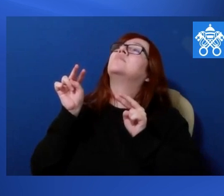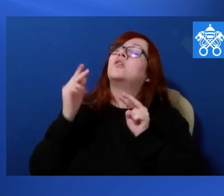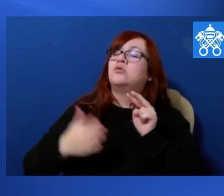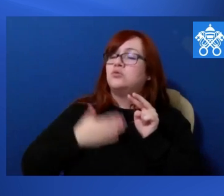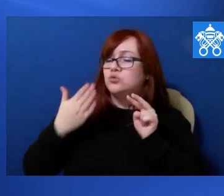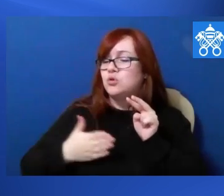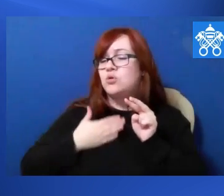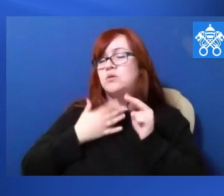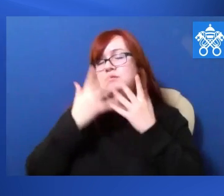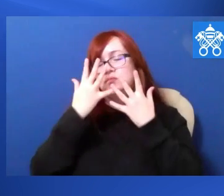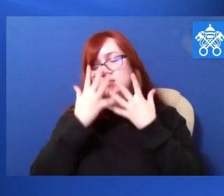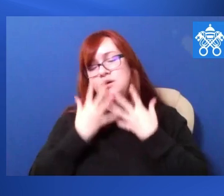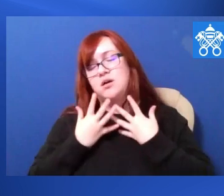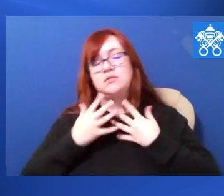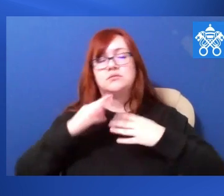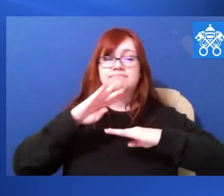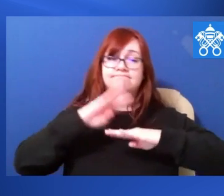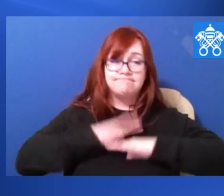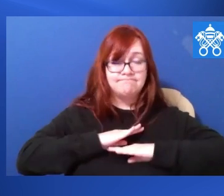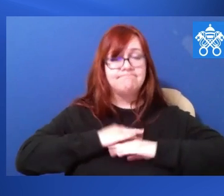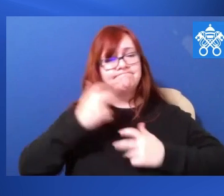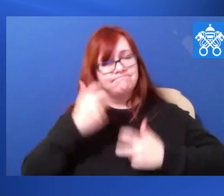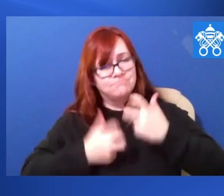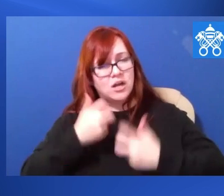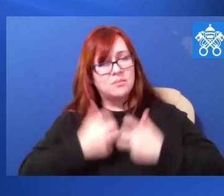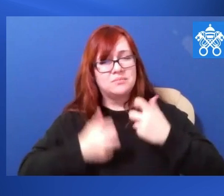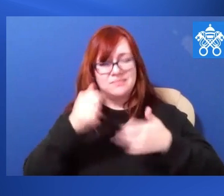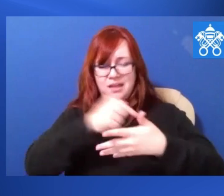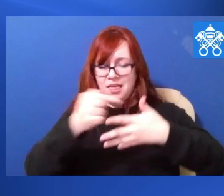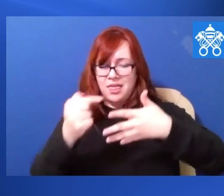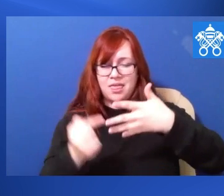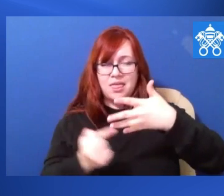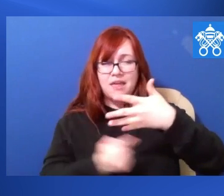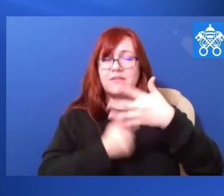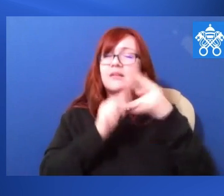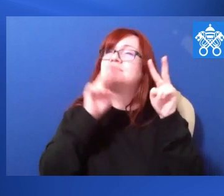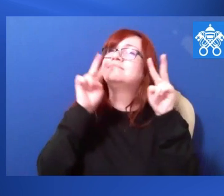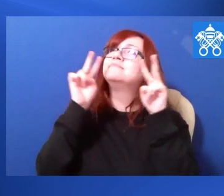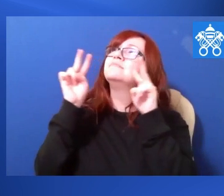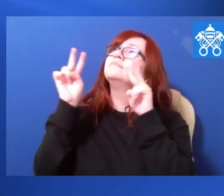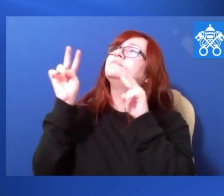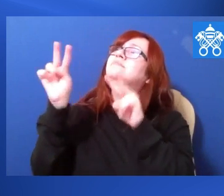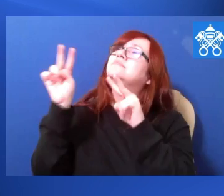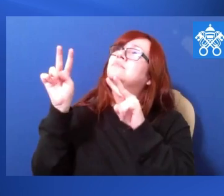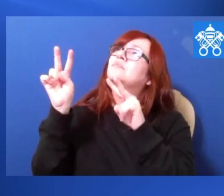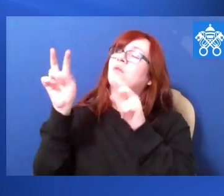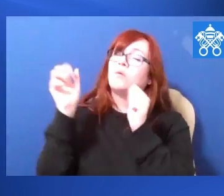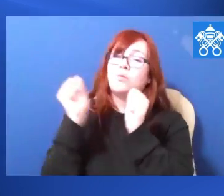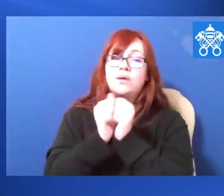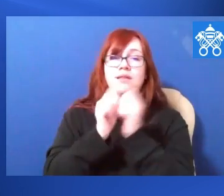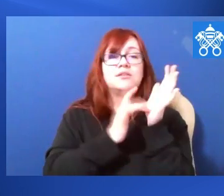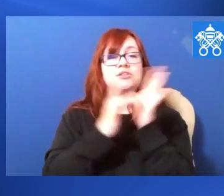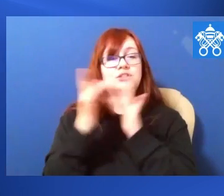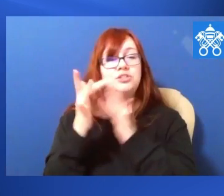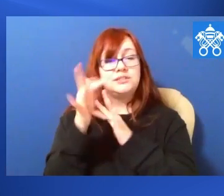sorrows, satisfactions and problems, everything in the presence of and with the grace of